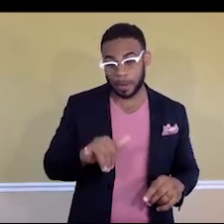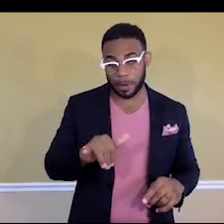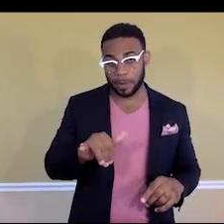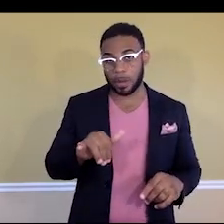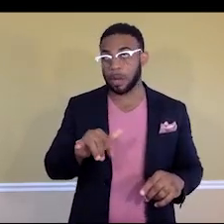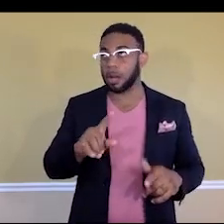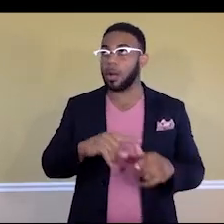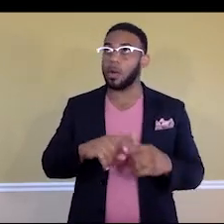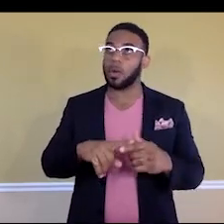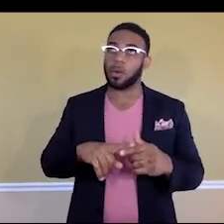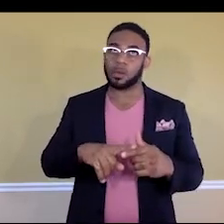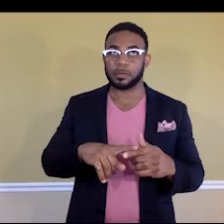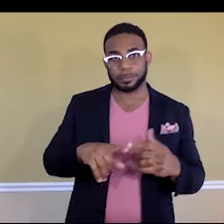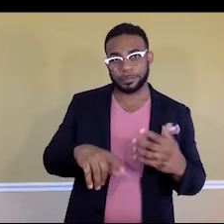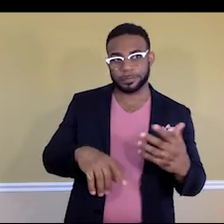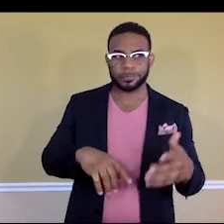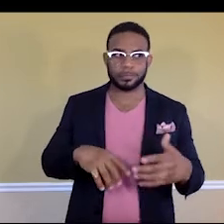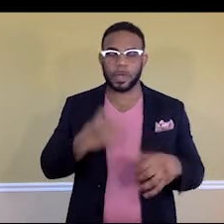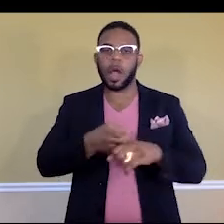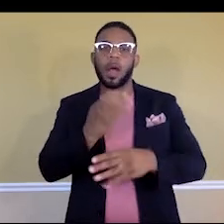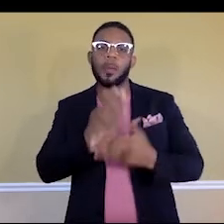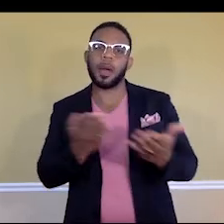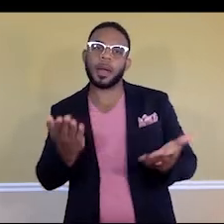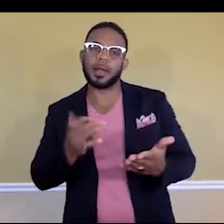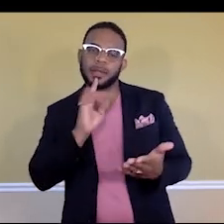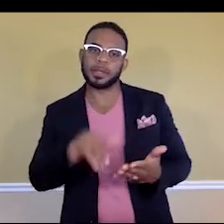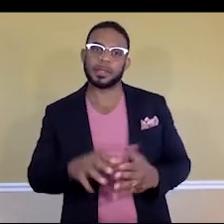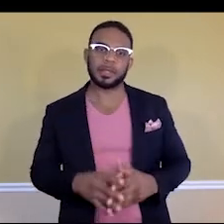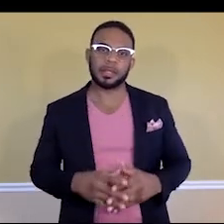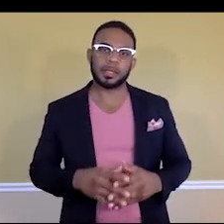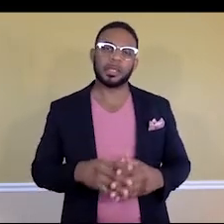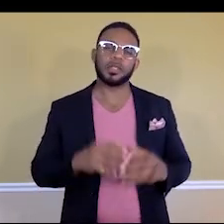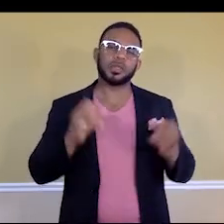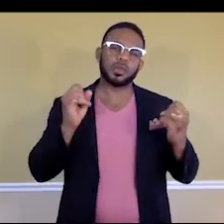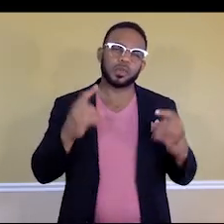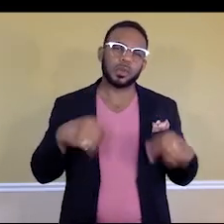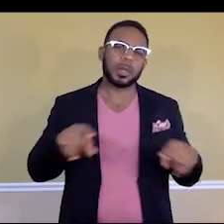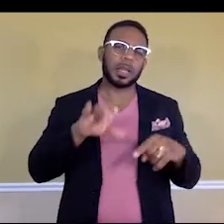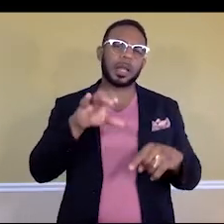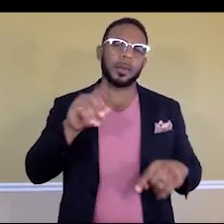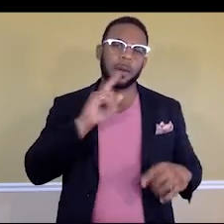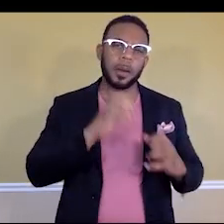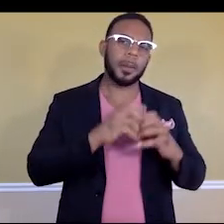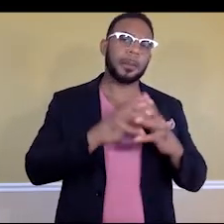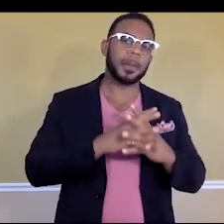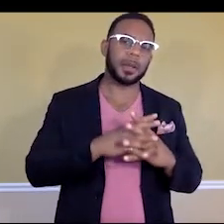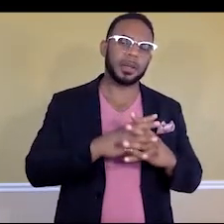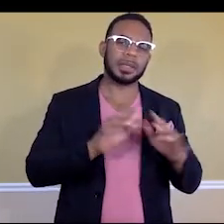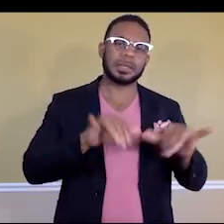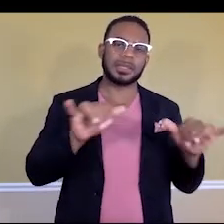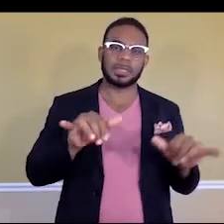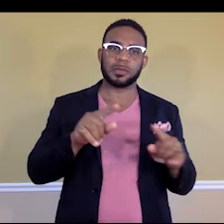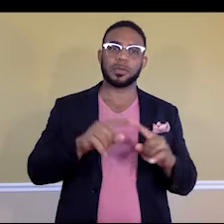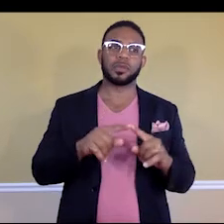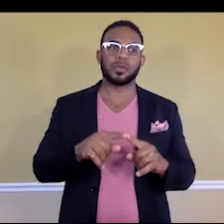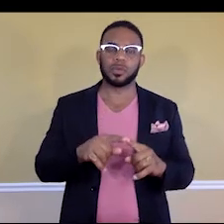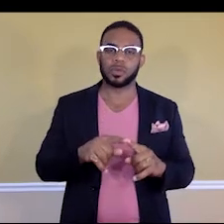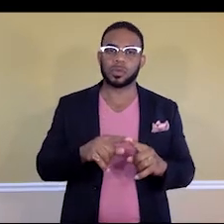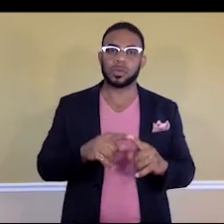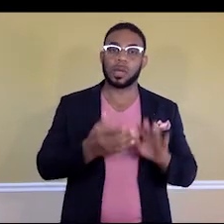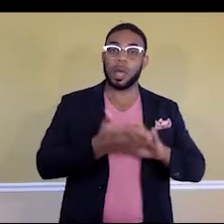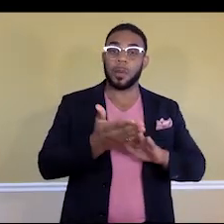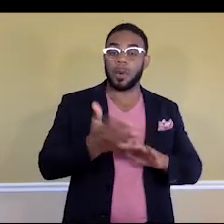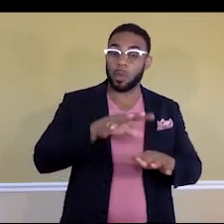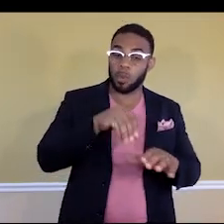And the hard part here is that so many of these companies are building systems to